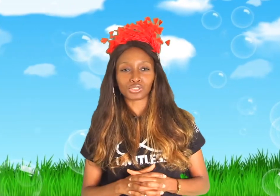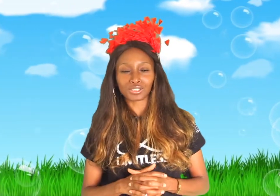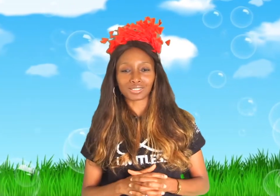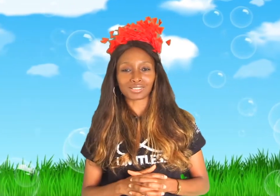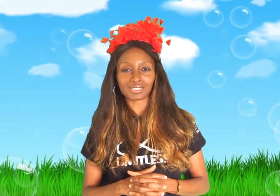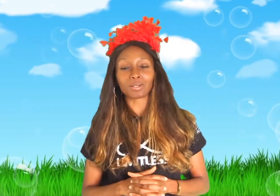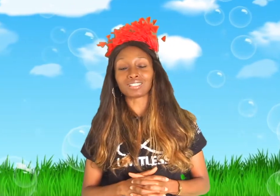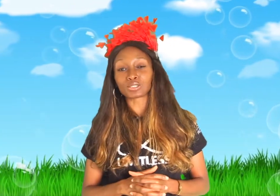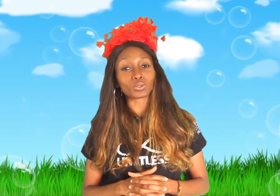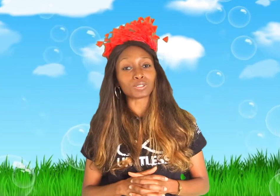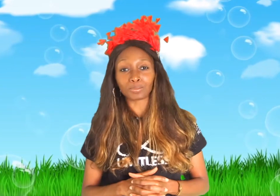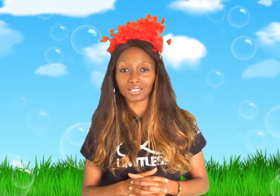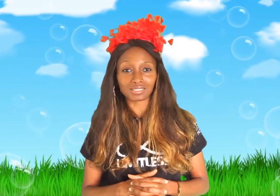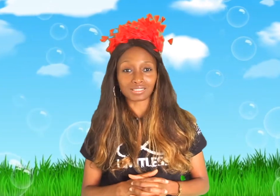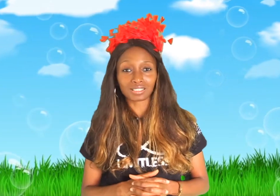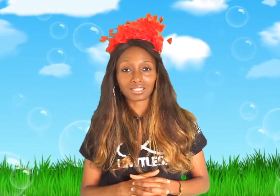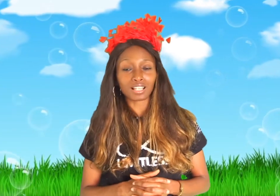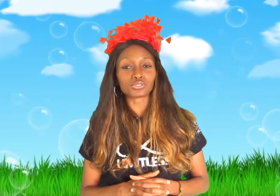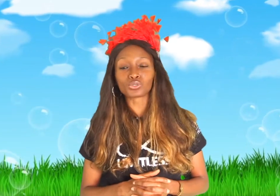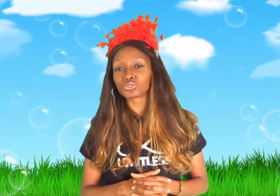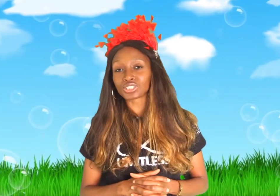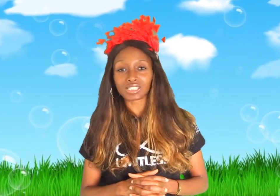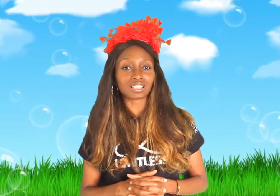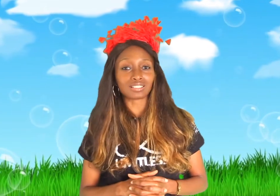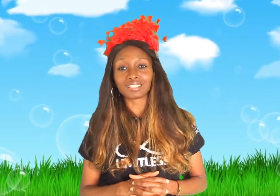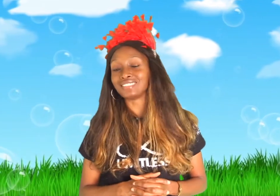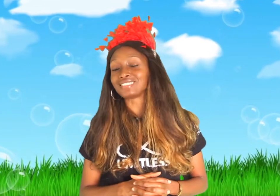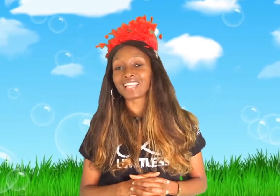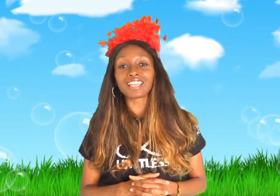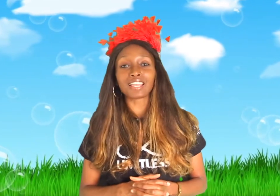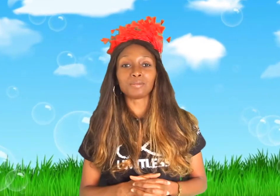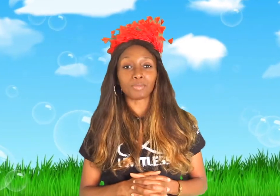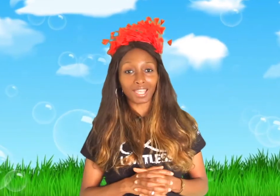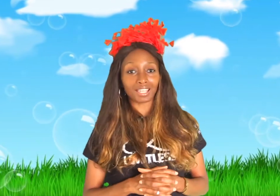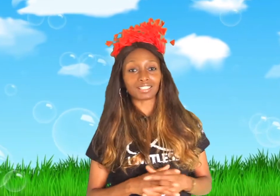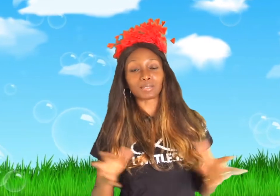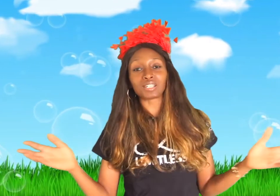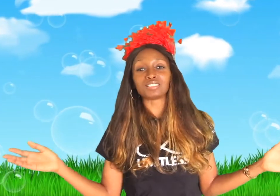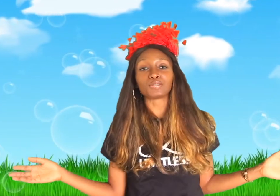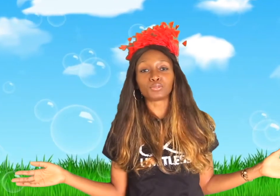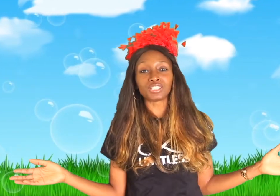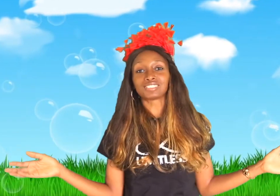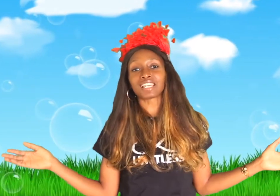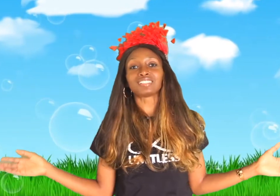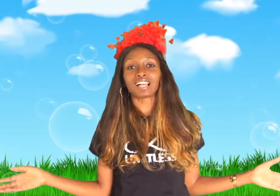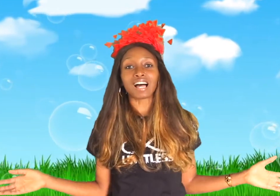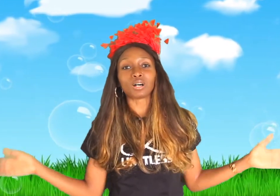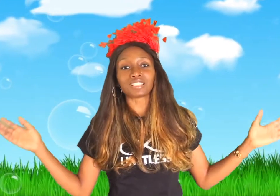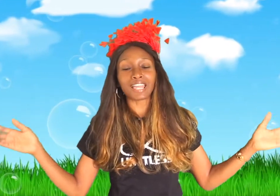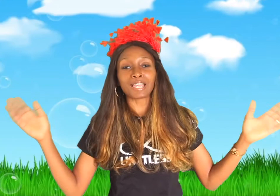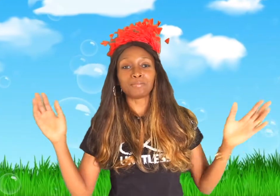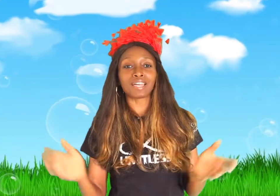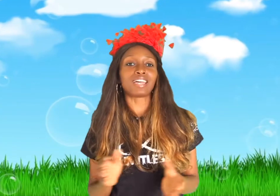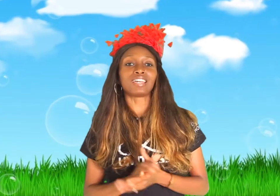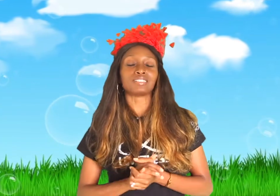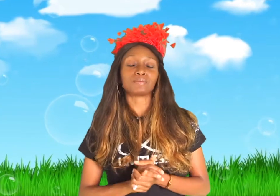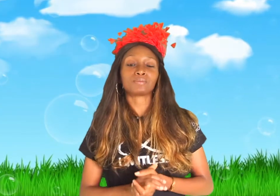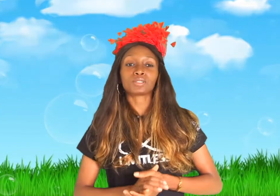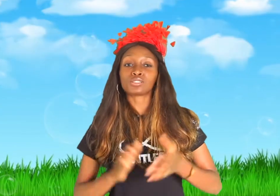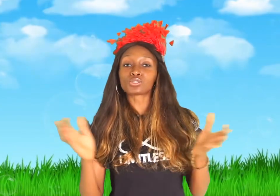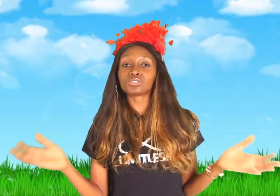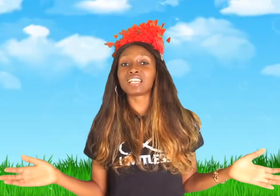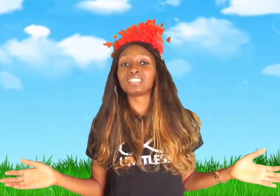for good in Jesus' name. And that's what it means. And so don't just take it lightly. Say amen. Amen is free. Say it loud.